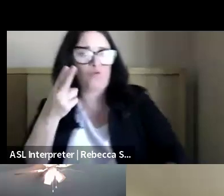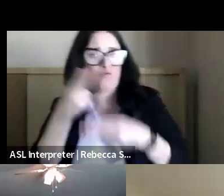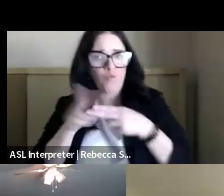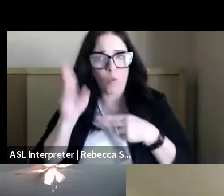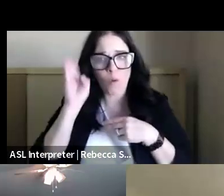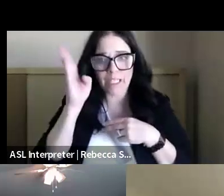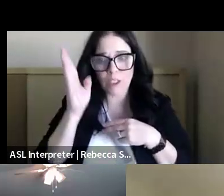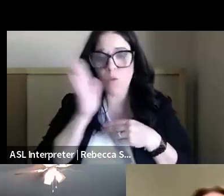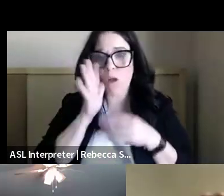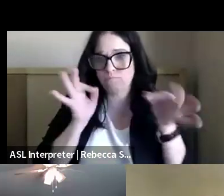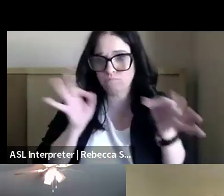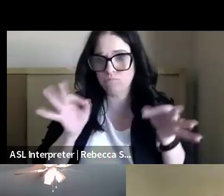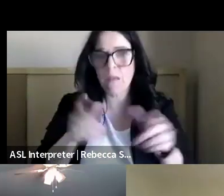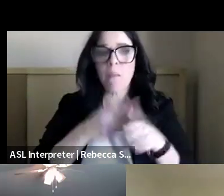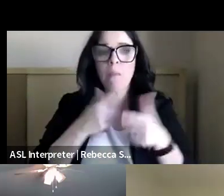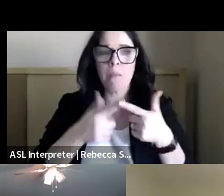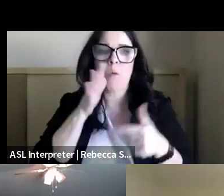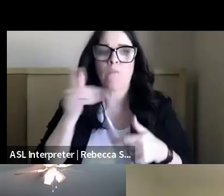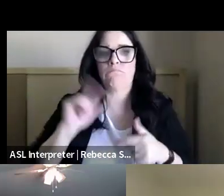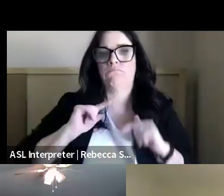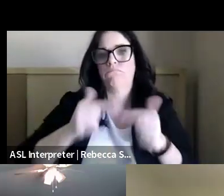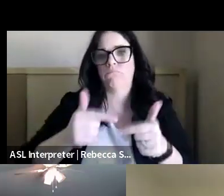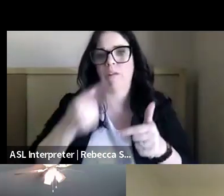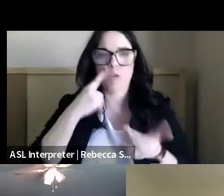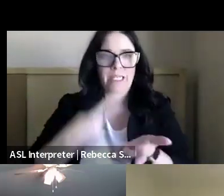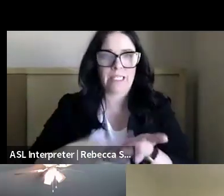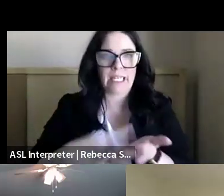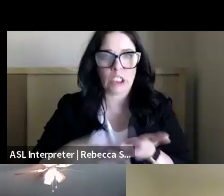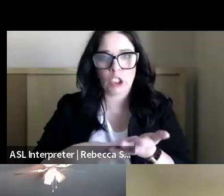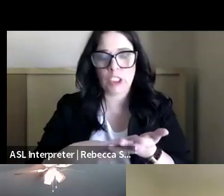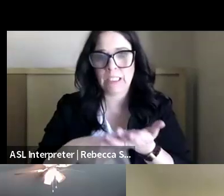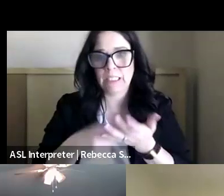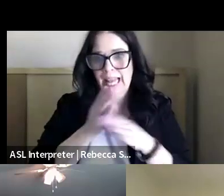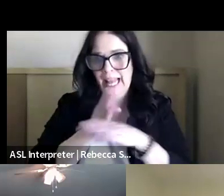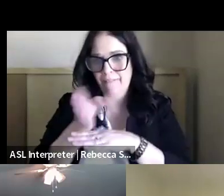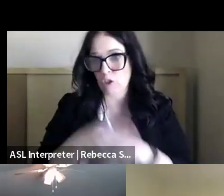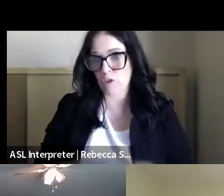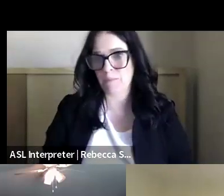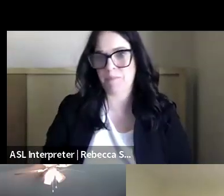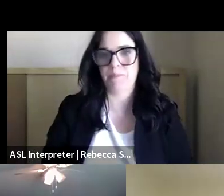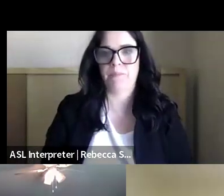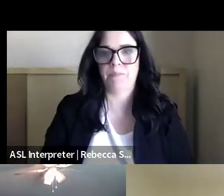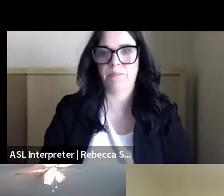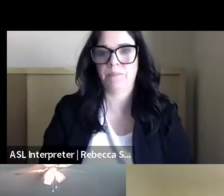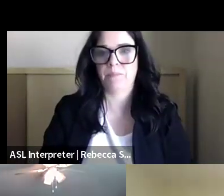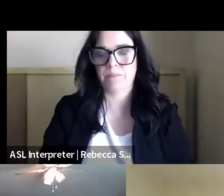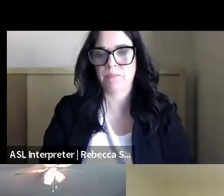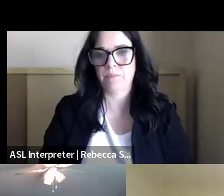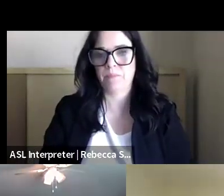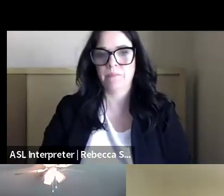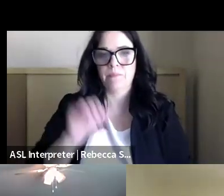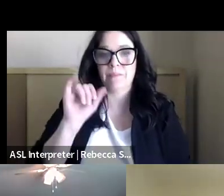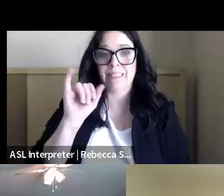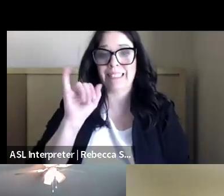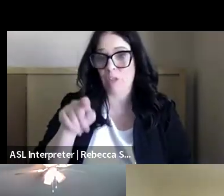through, and then we will open it up for discussion afterwards. So if you can, for